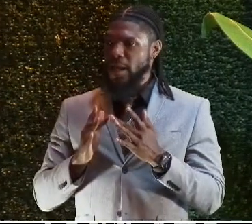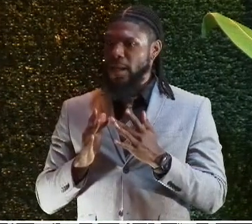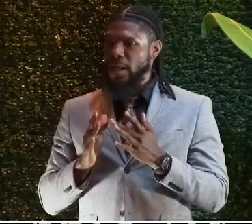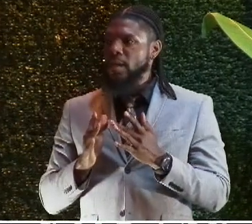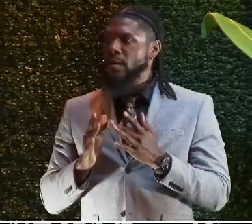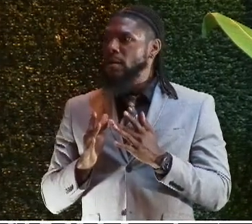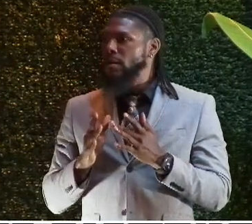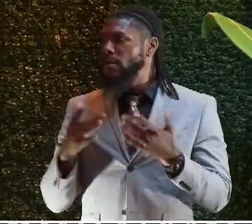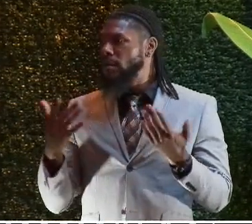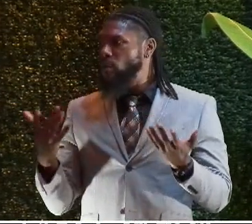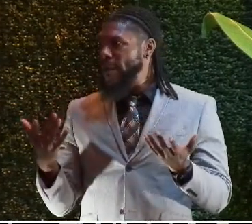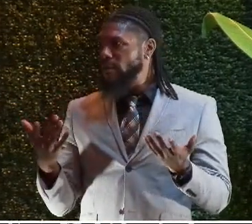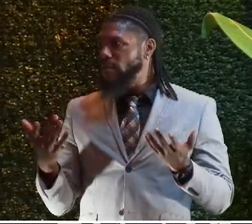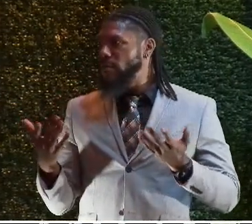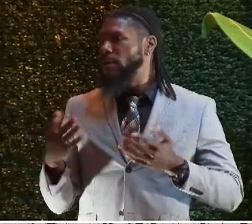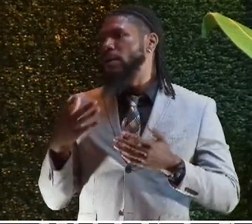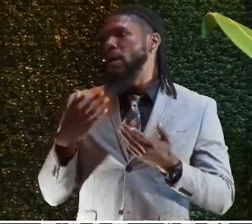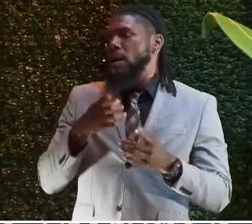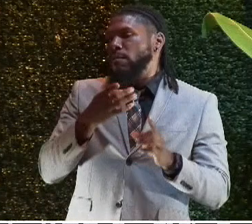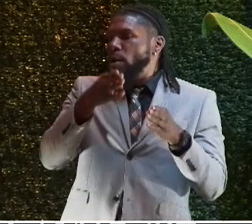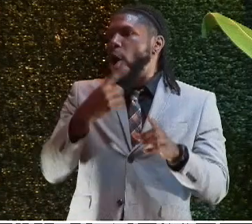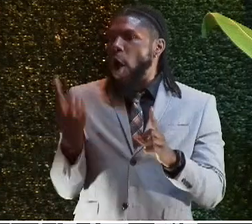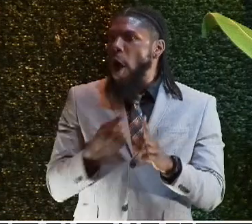not? But